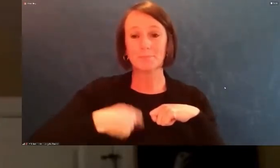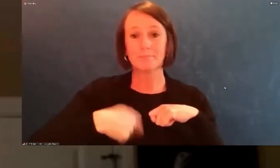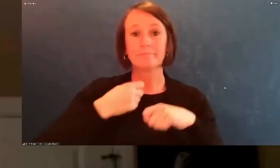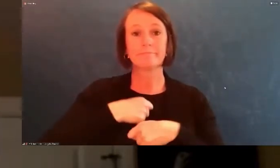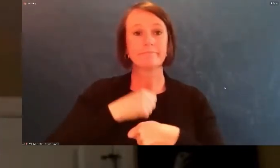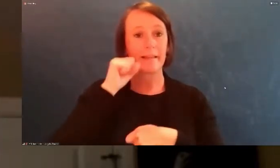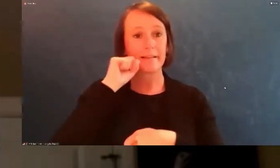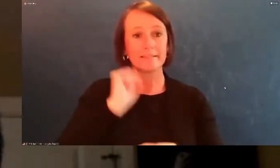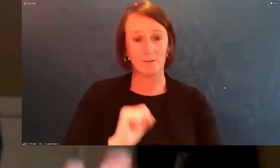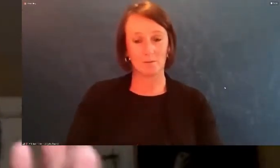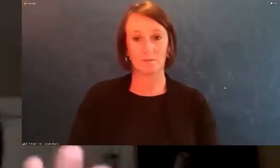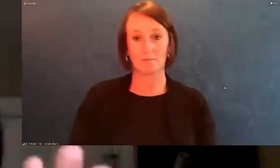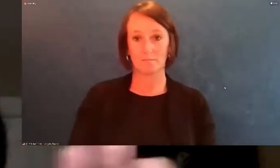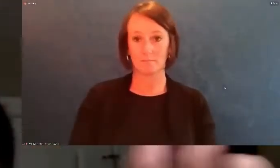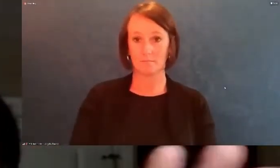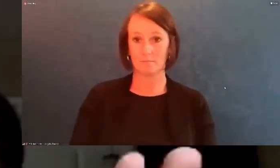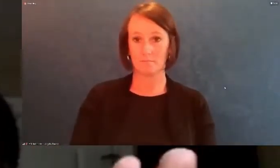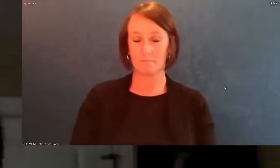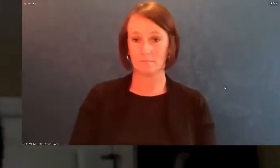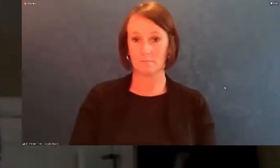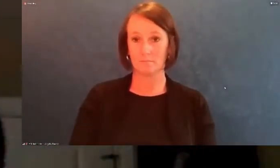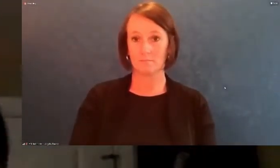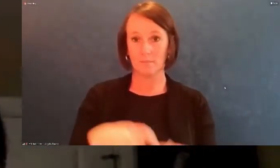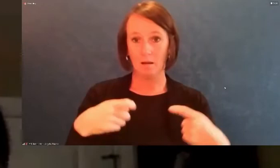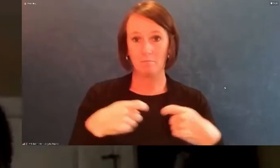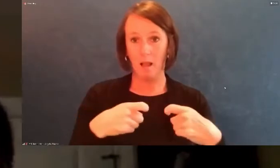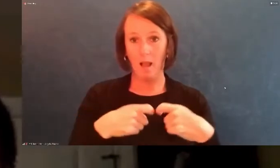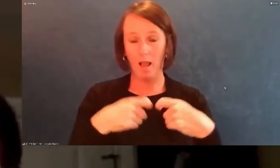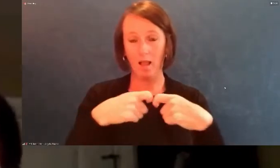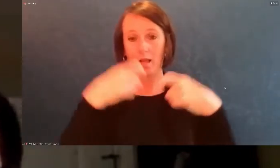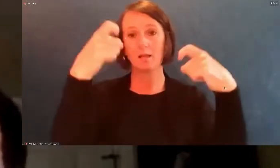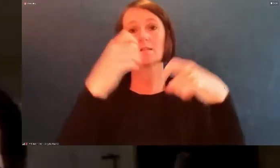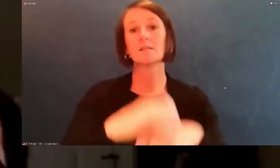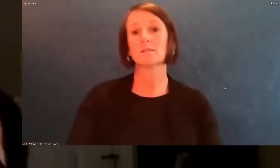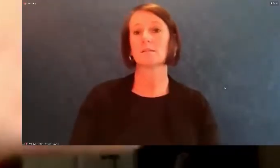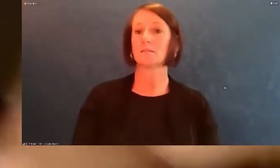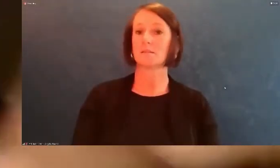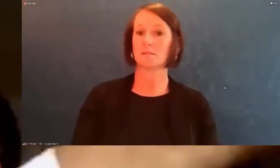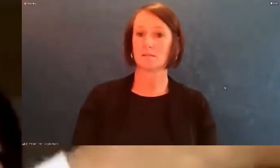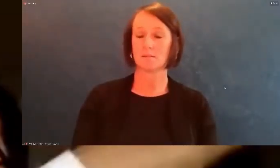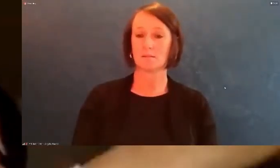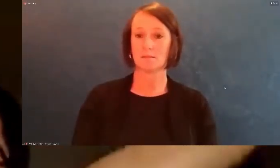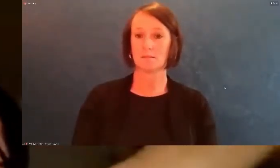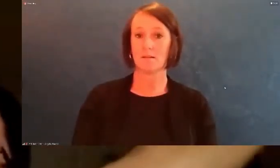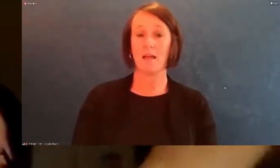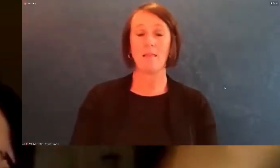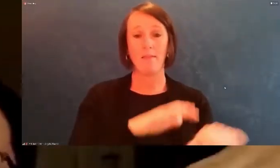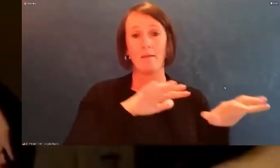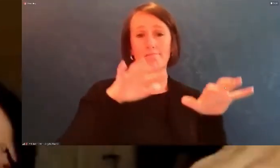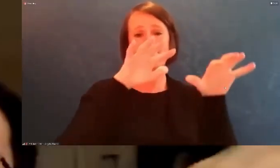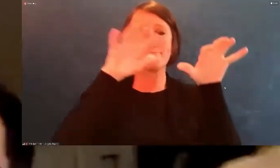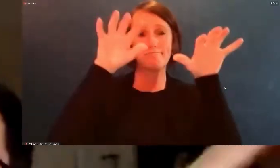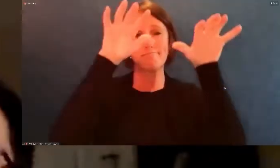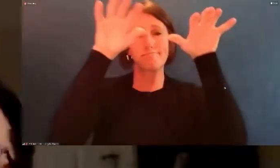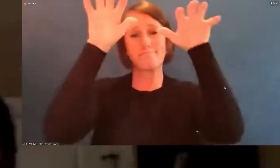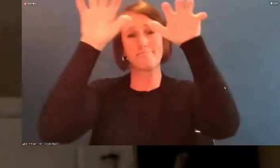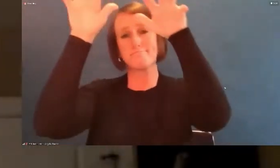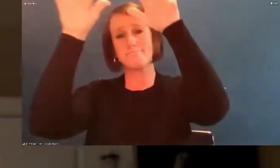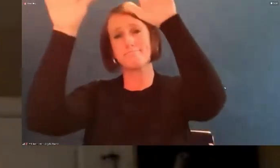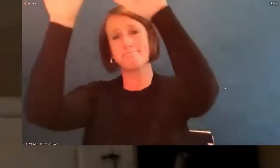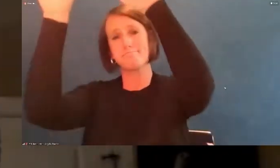if you do that, oh, that just electrifies them, eh? And then they get really brave and strong and they make their way to their grandma and their